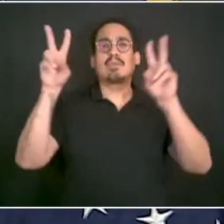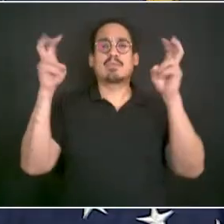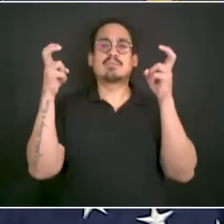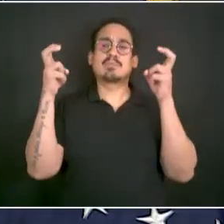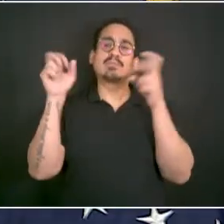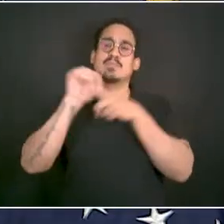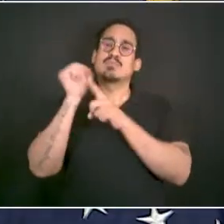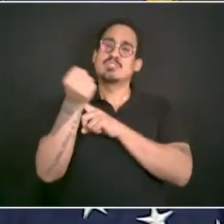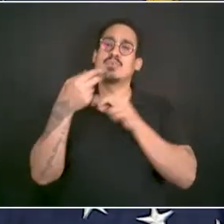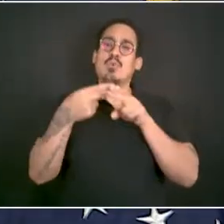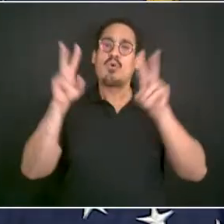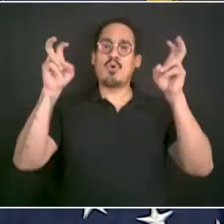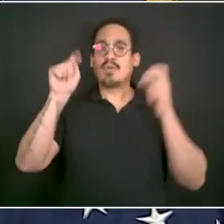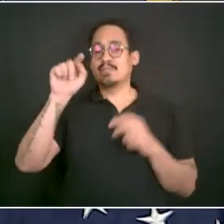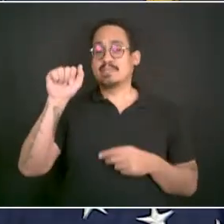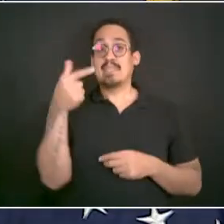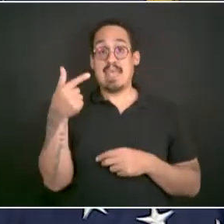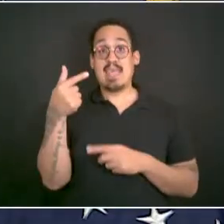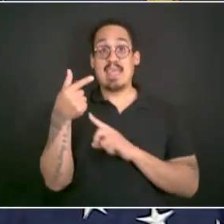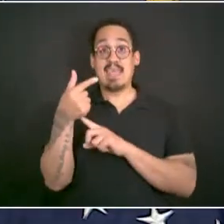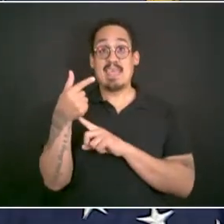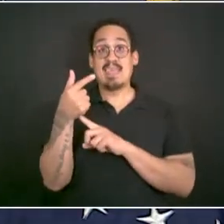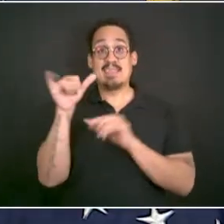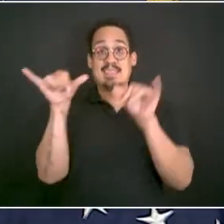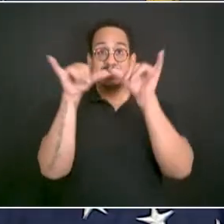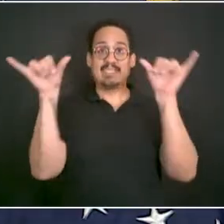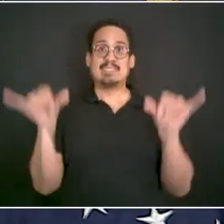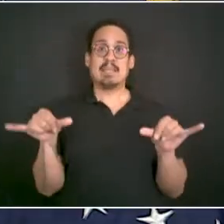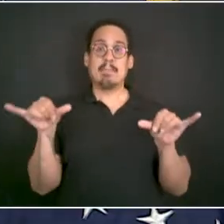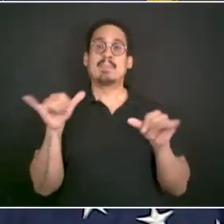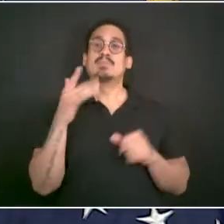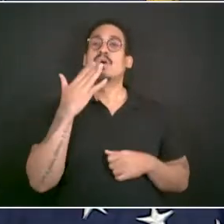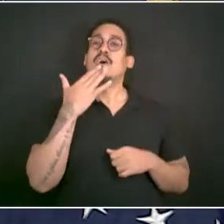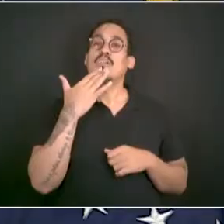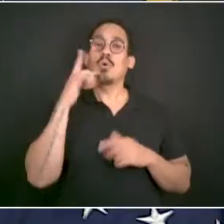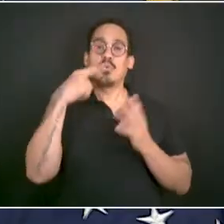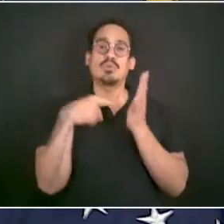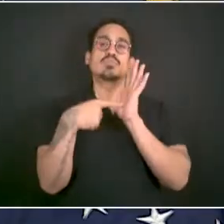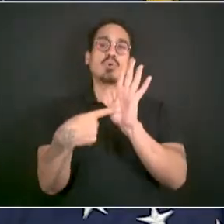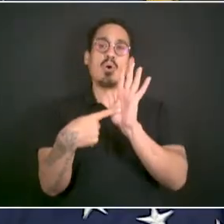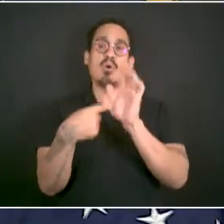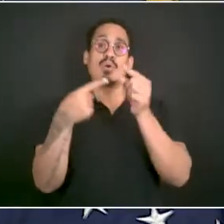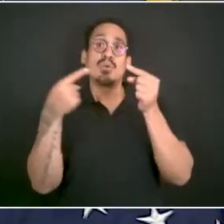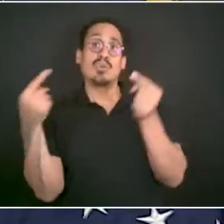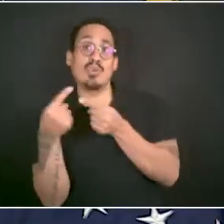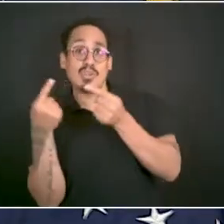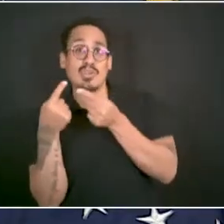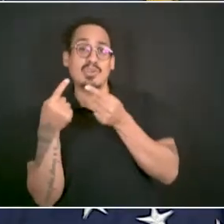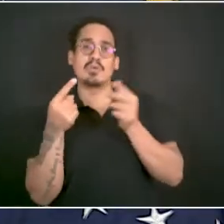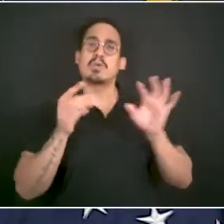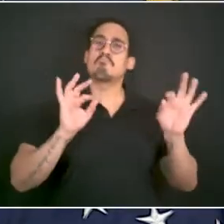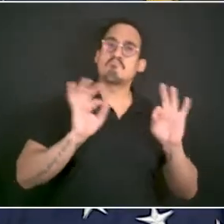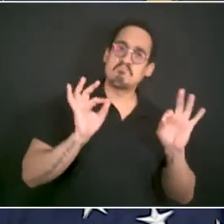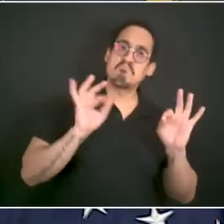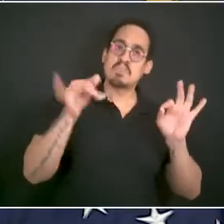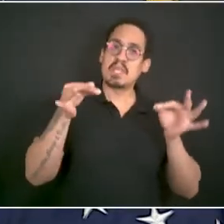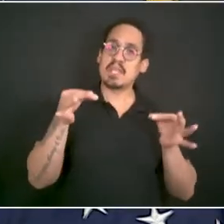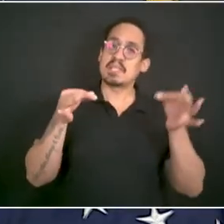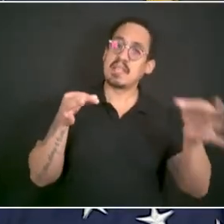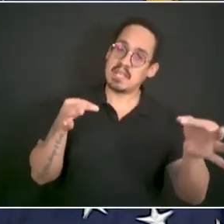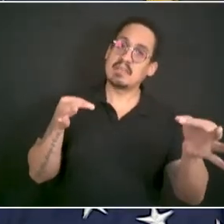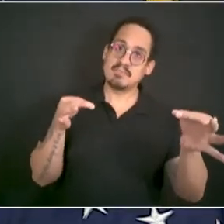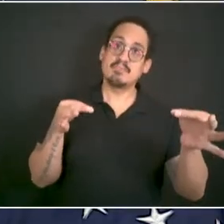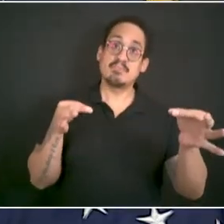tag the individuals based on injuries so you can move them right away. They were able to get those red tags off right